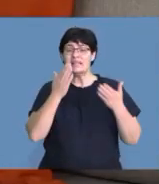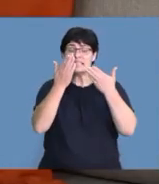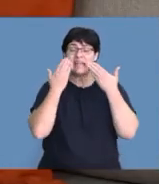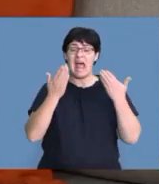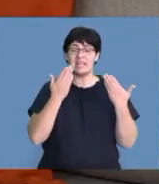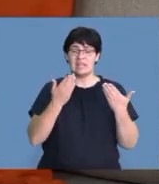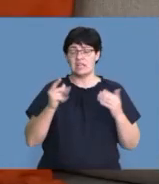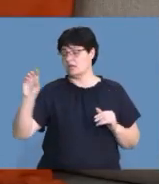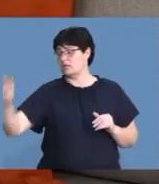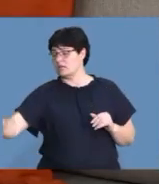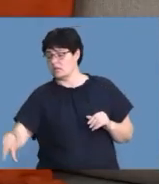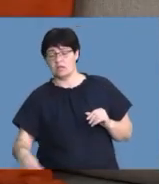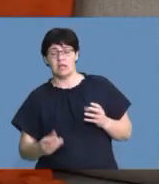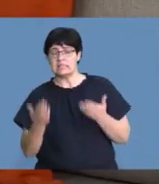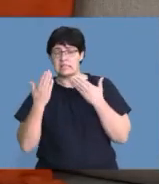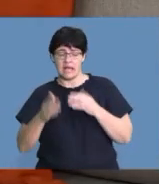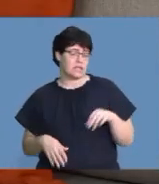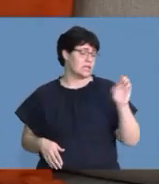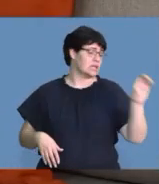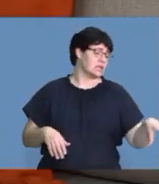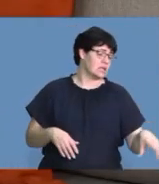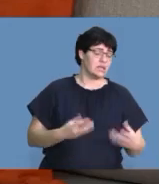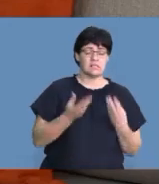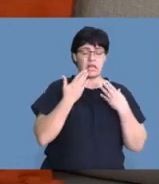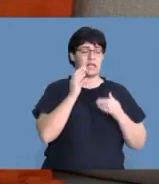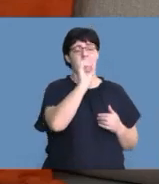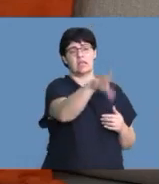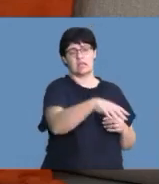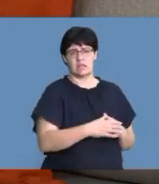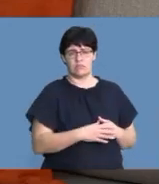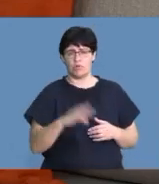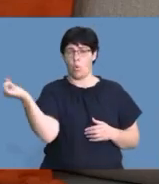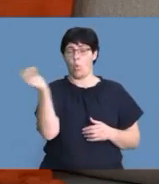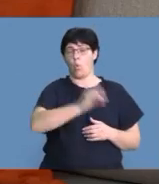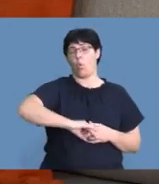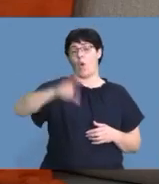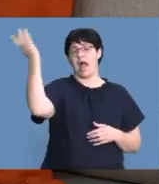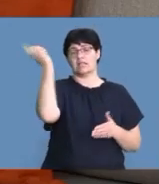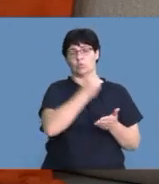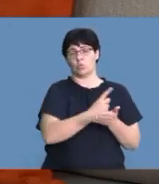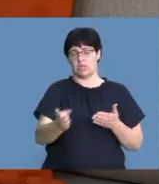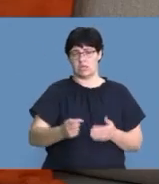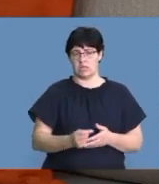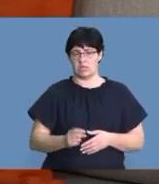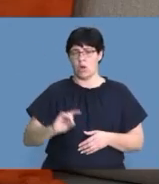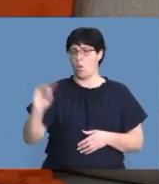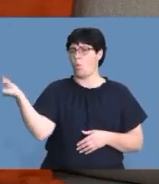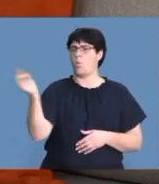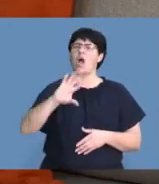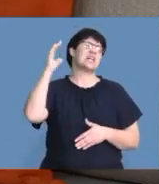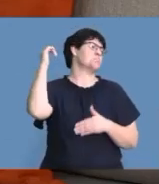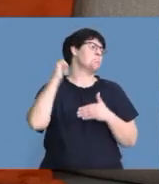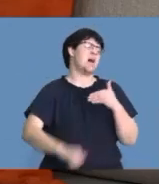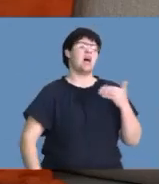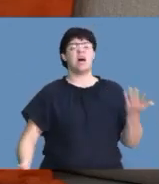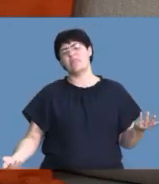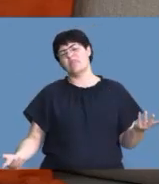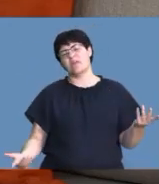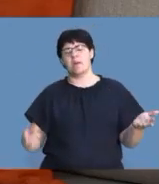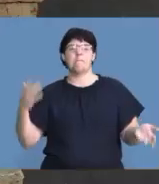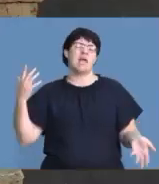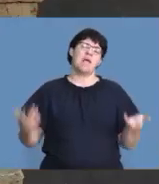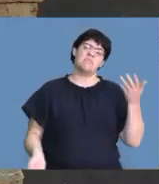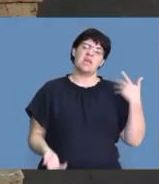You can't study by studying your maths once a week, once a